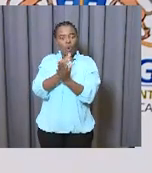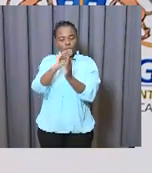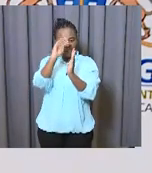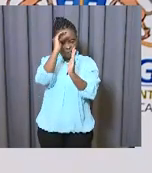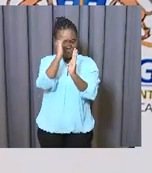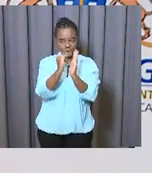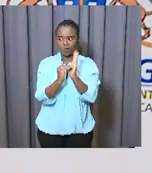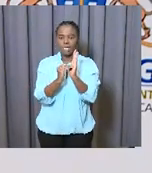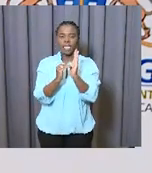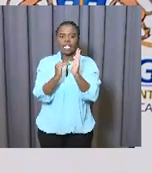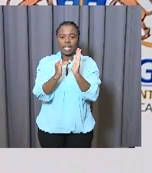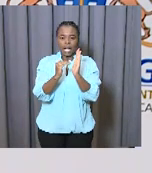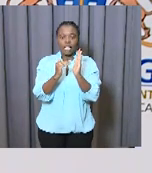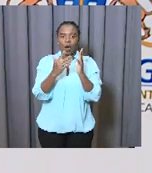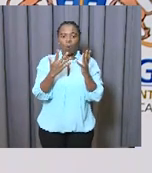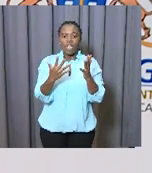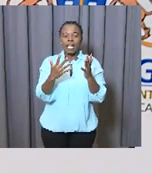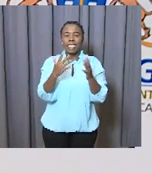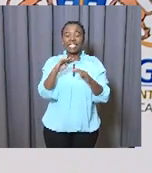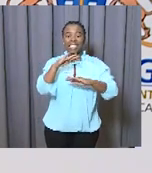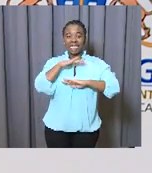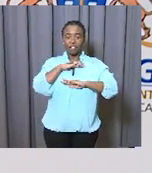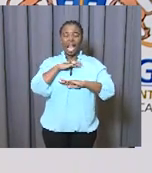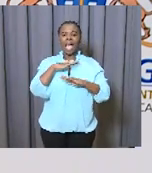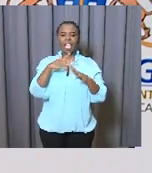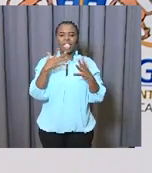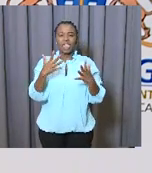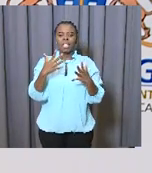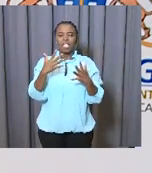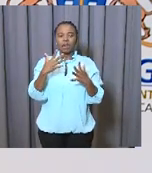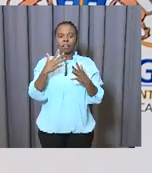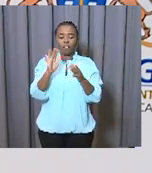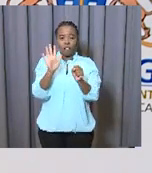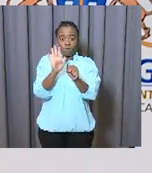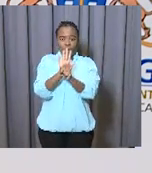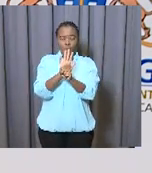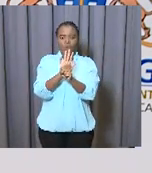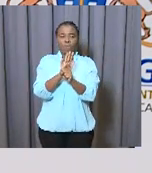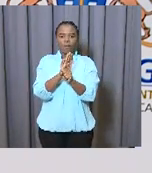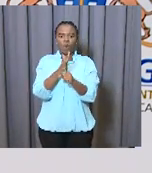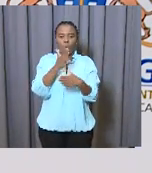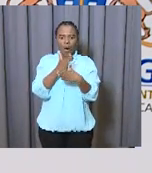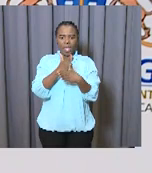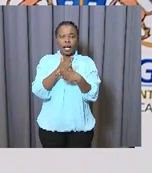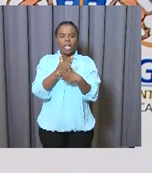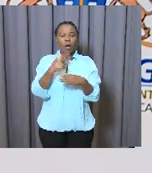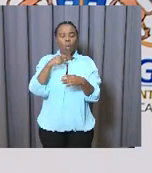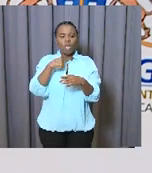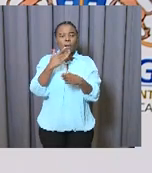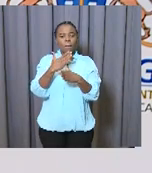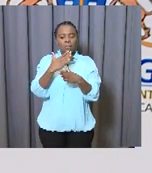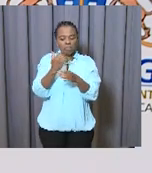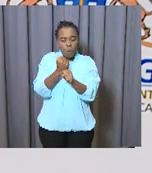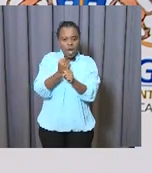are satisfied that there is full compliance in the province that we will make a